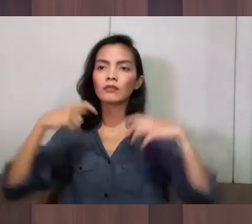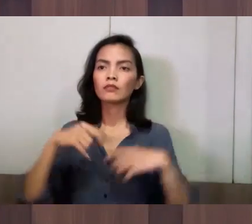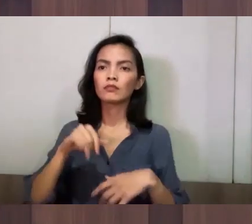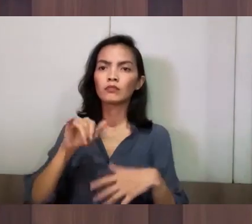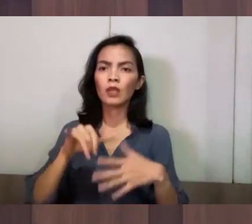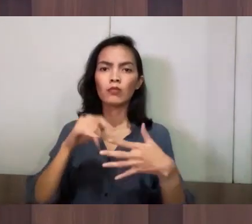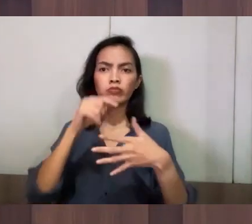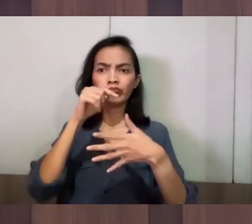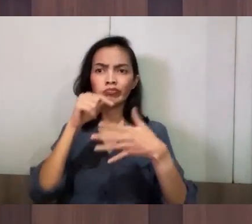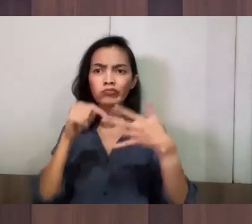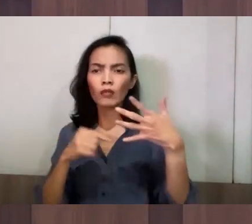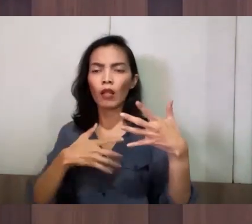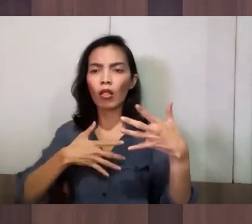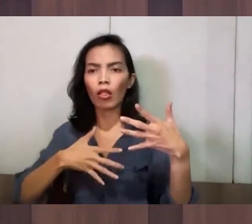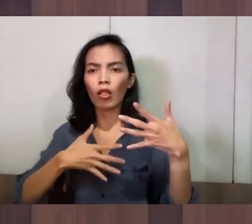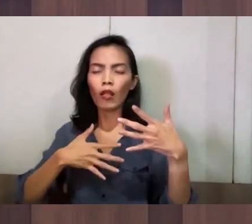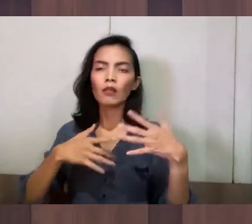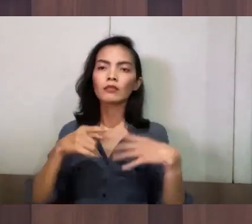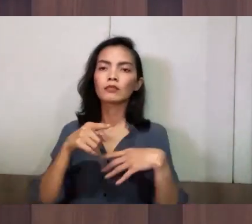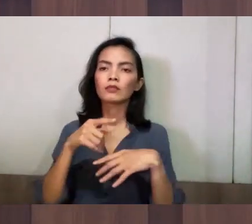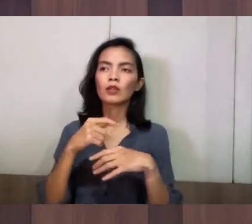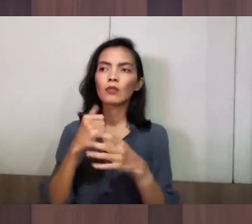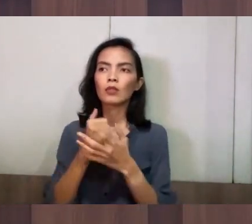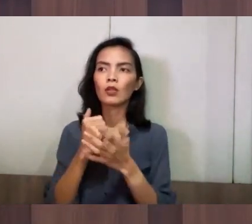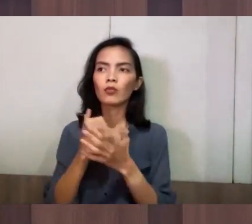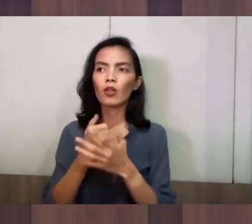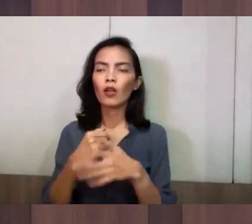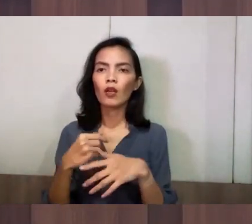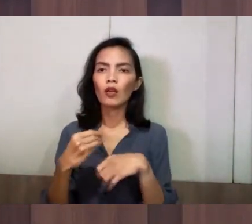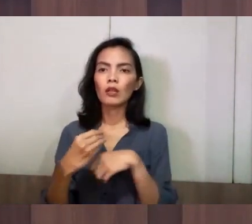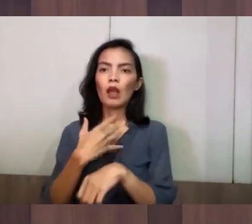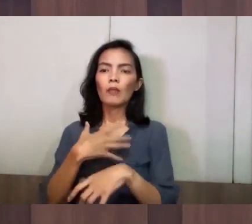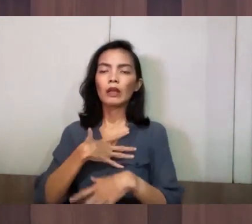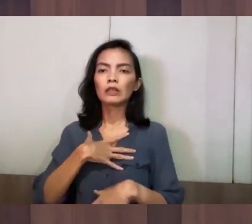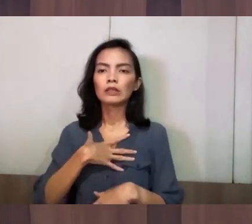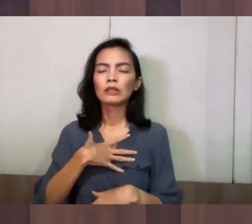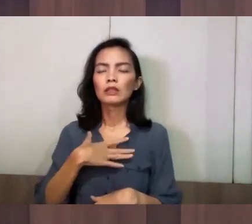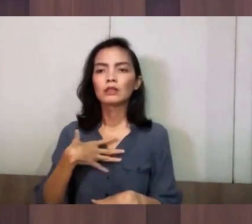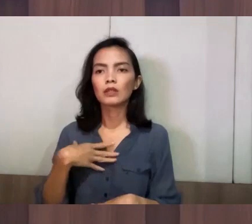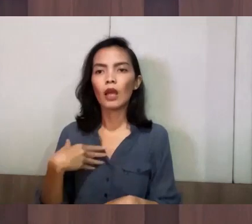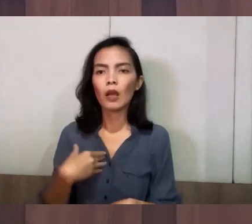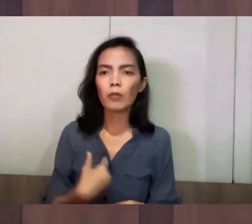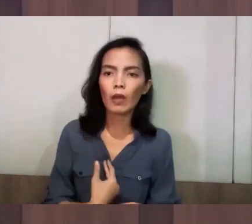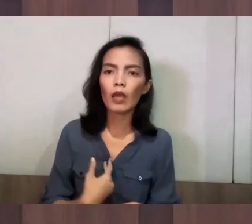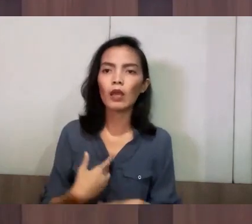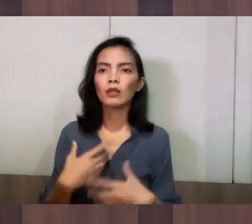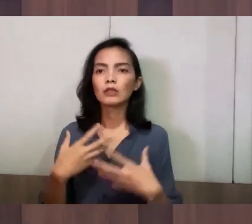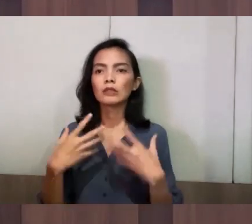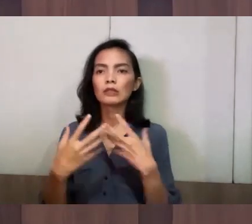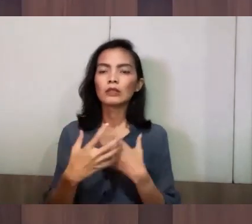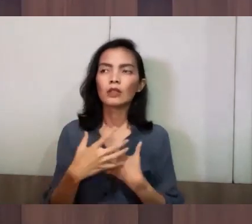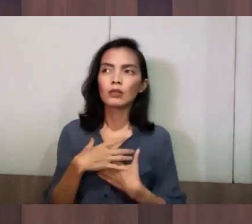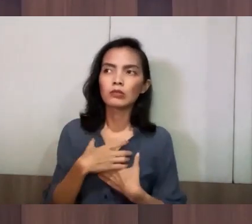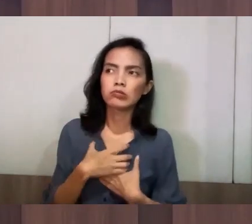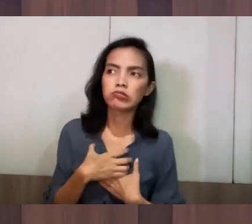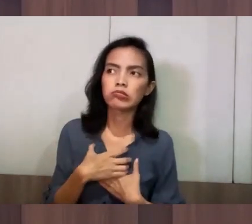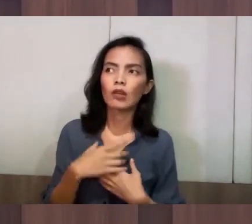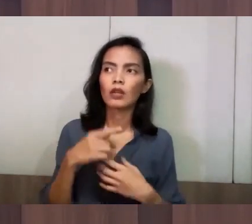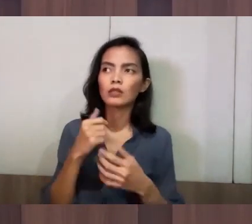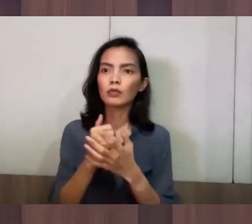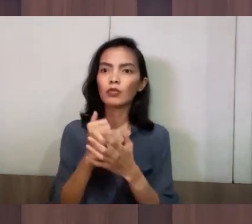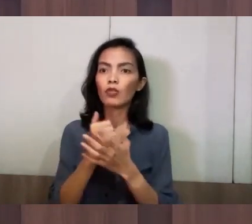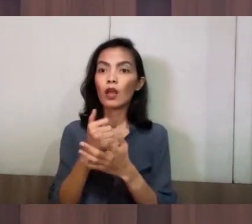last is our health. Now, all of these anxieties are intense and exhausting enough,